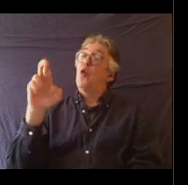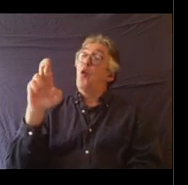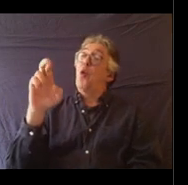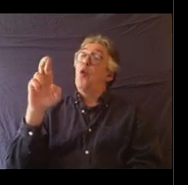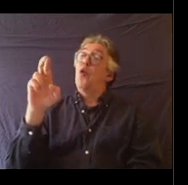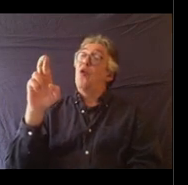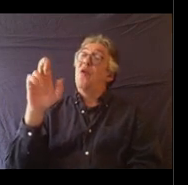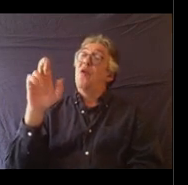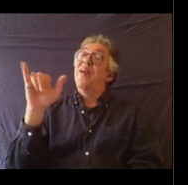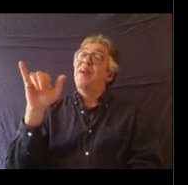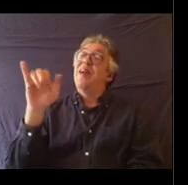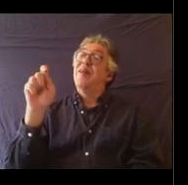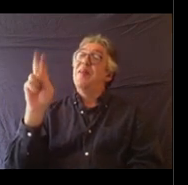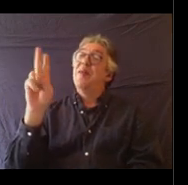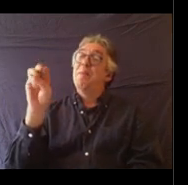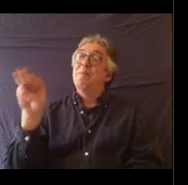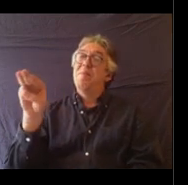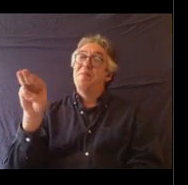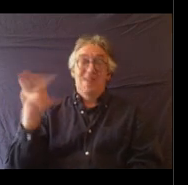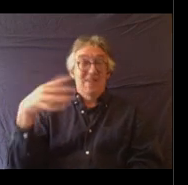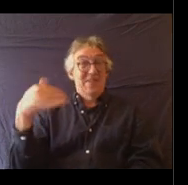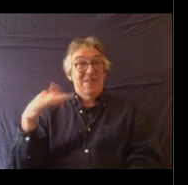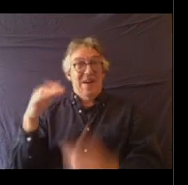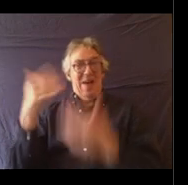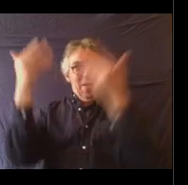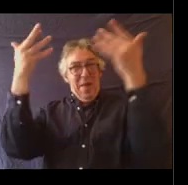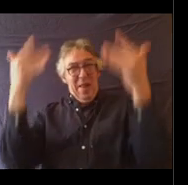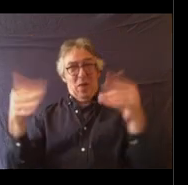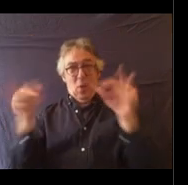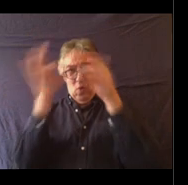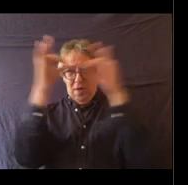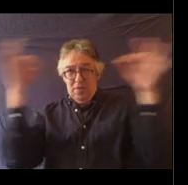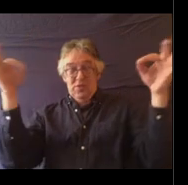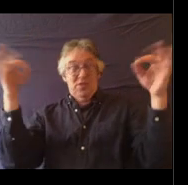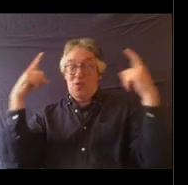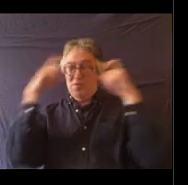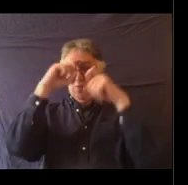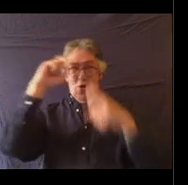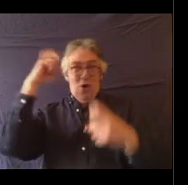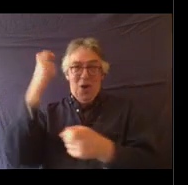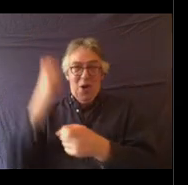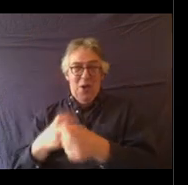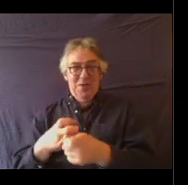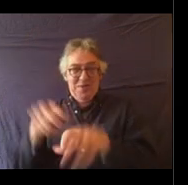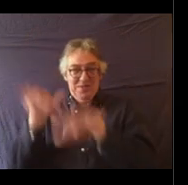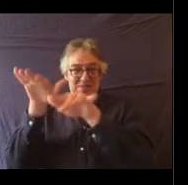it's not only a complicated concept in itself, it's also difficult to write. So we can